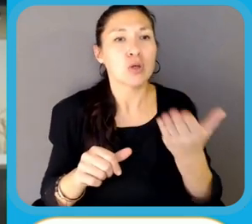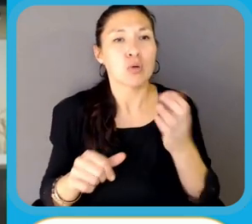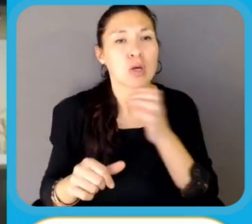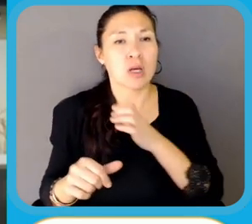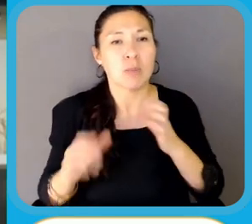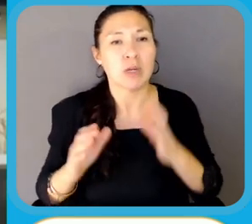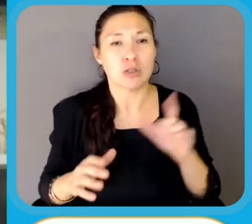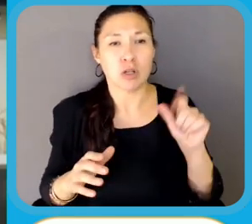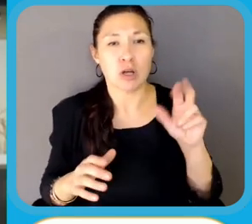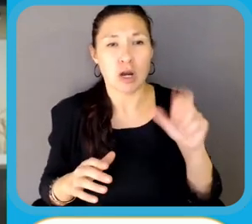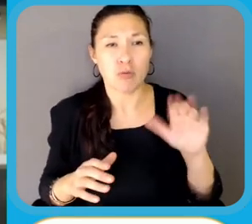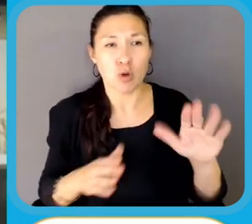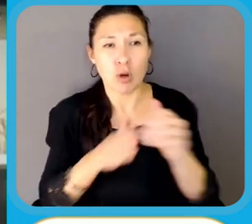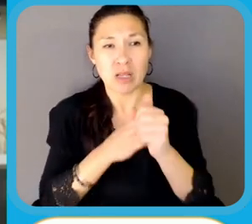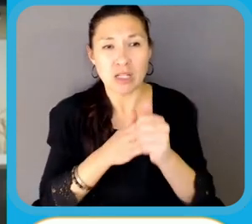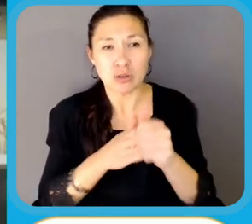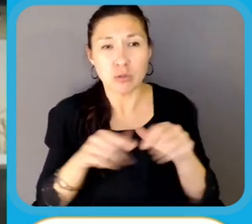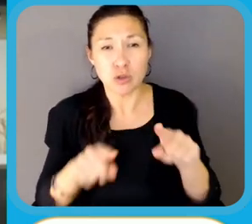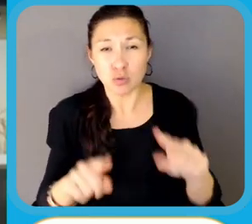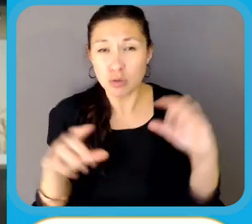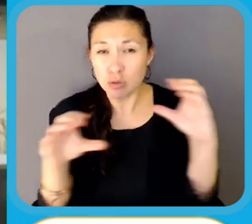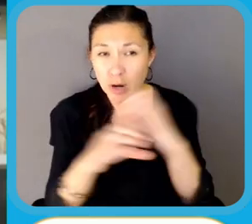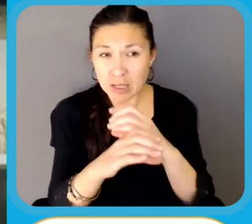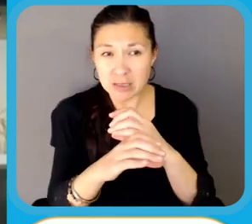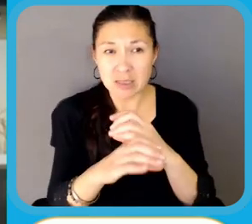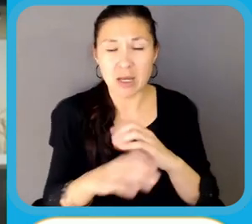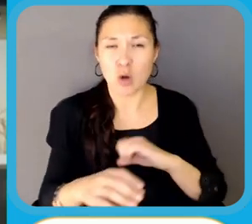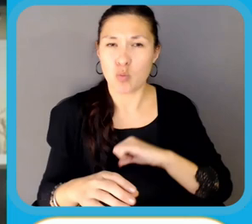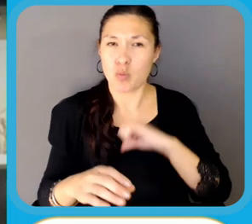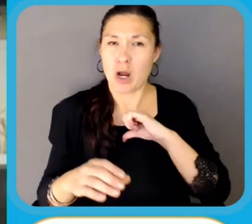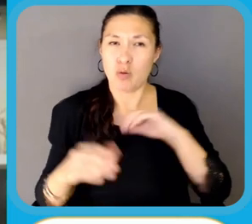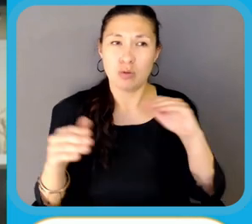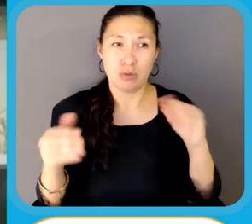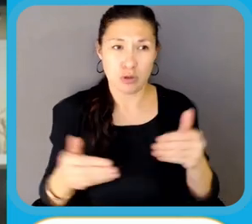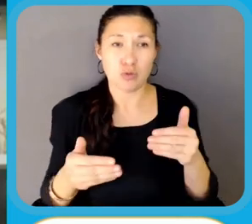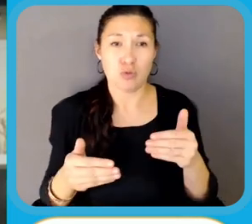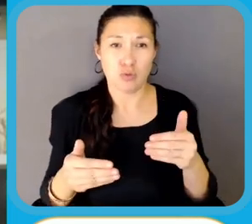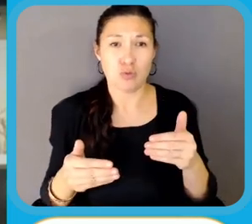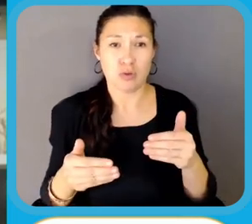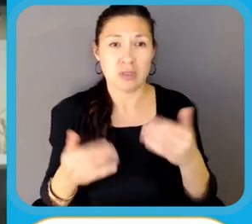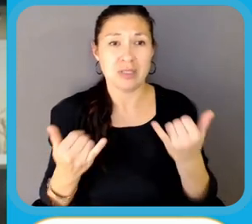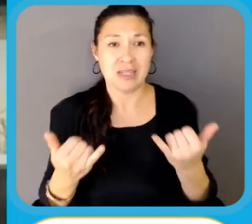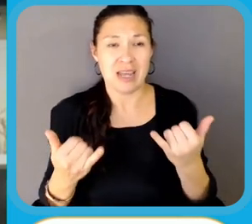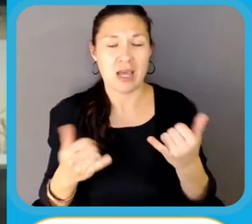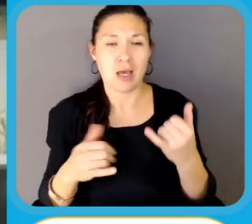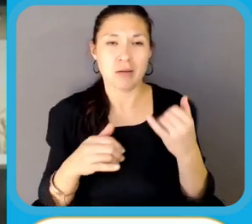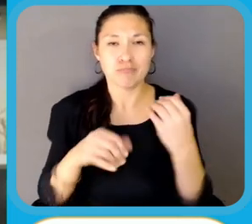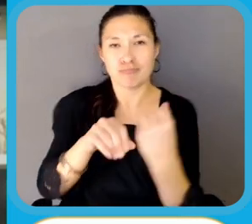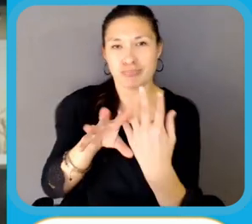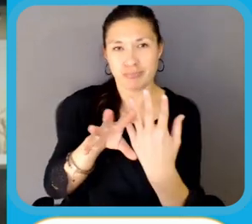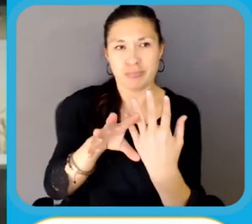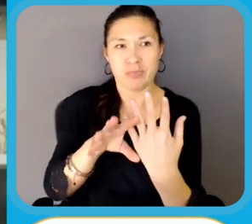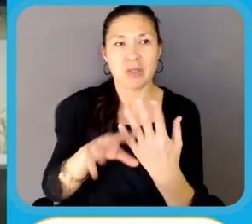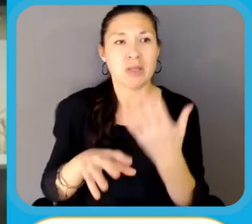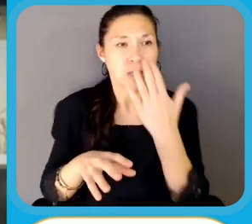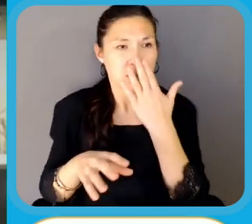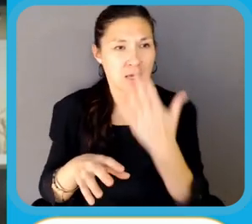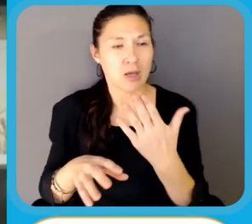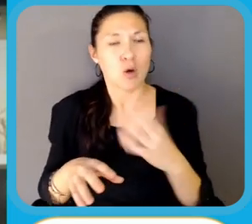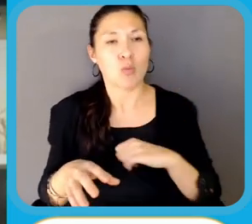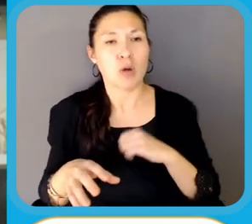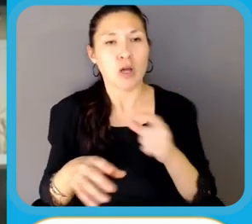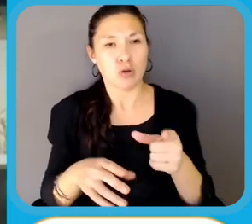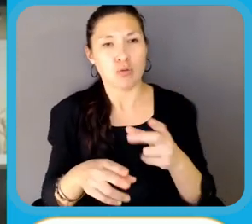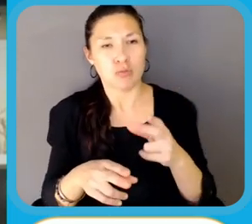leadership during this crisis, and I'm proud to introduce you today virtually. And Ricardo, I'm proud to call you my